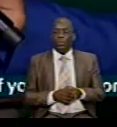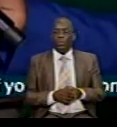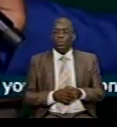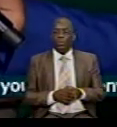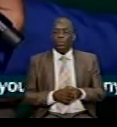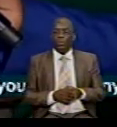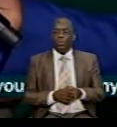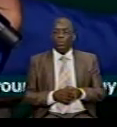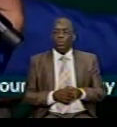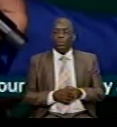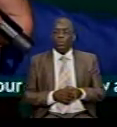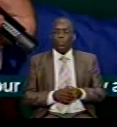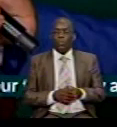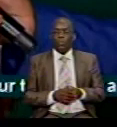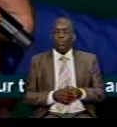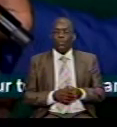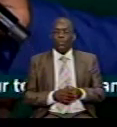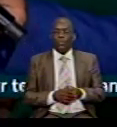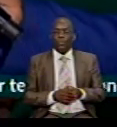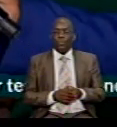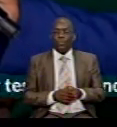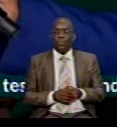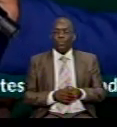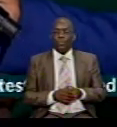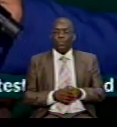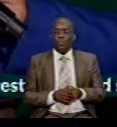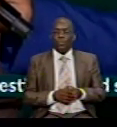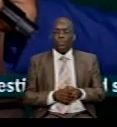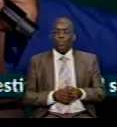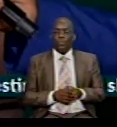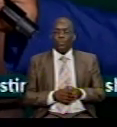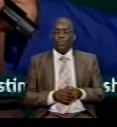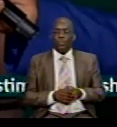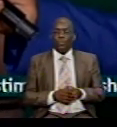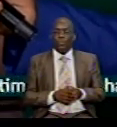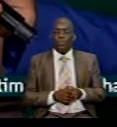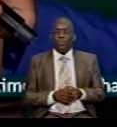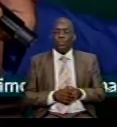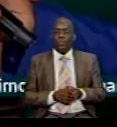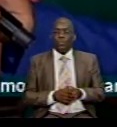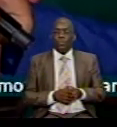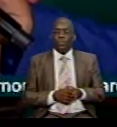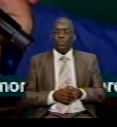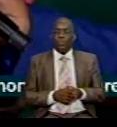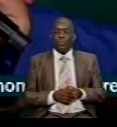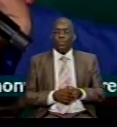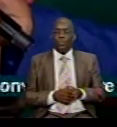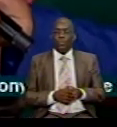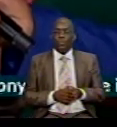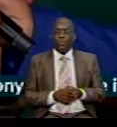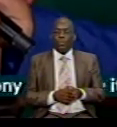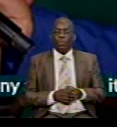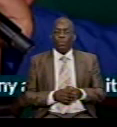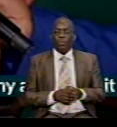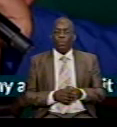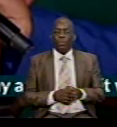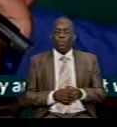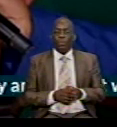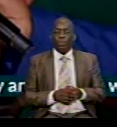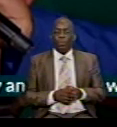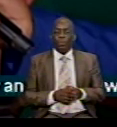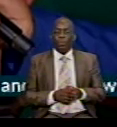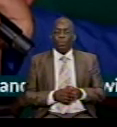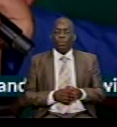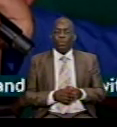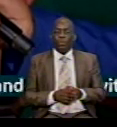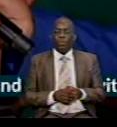JG. Say, don't help me. For this term, me and Waka for up. Waka fun. I